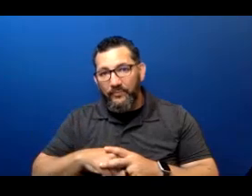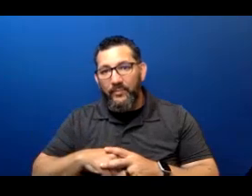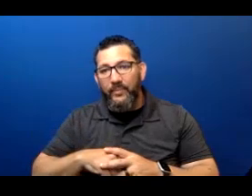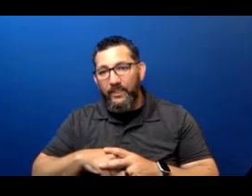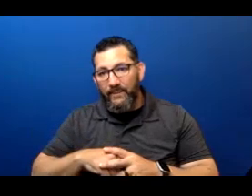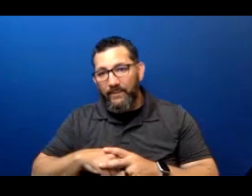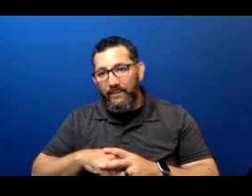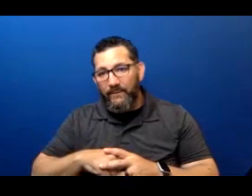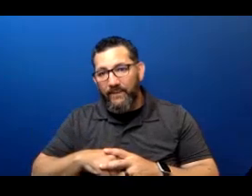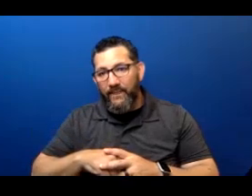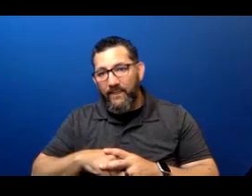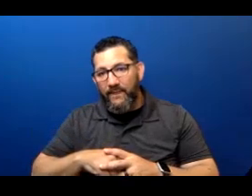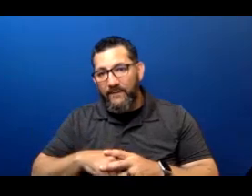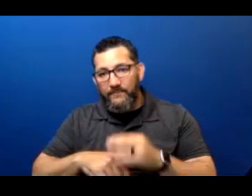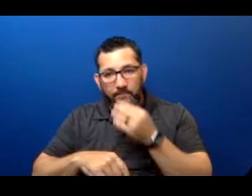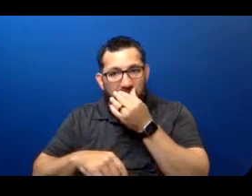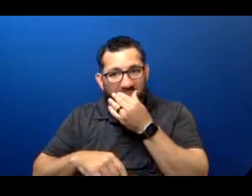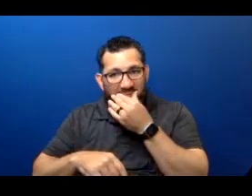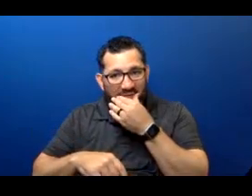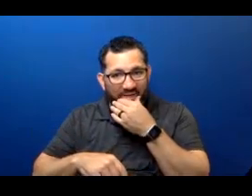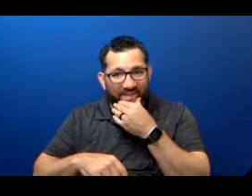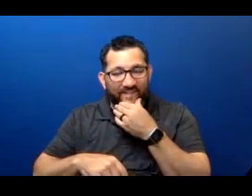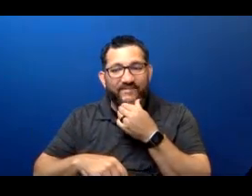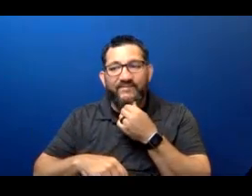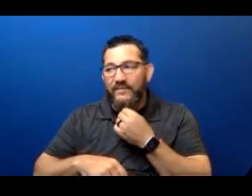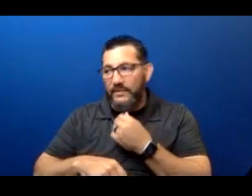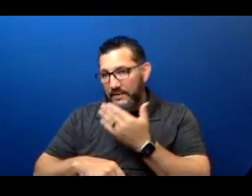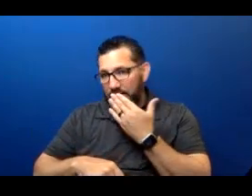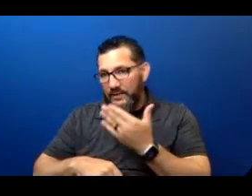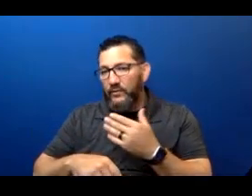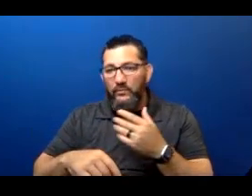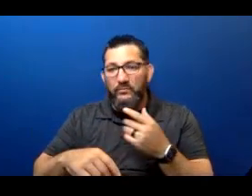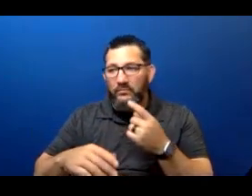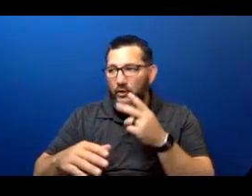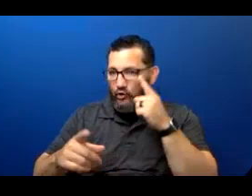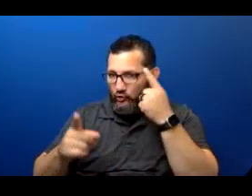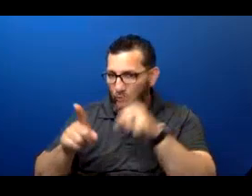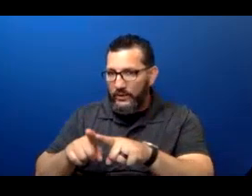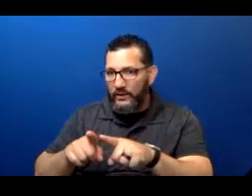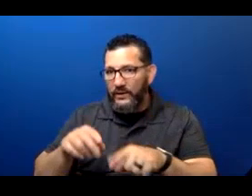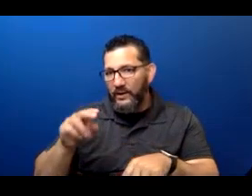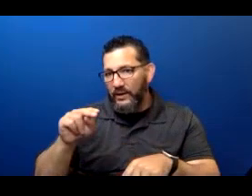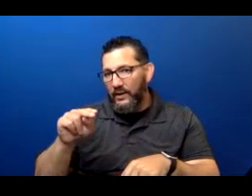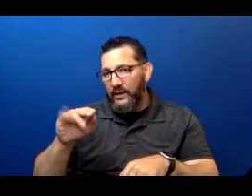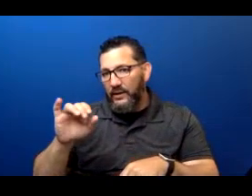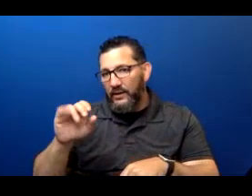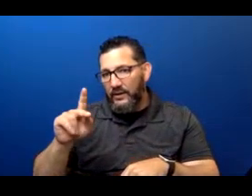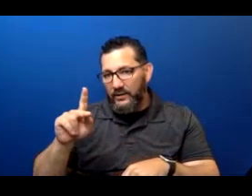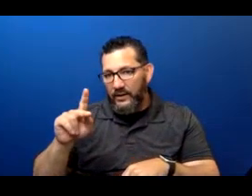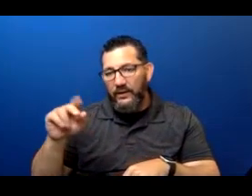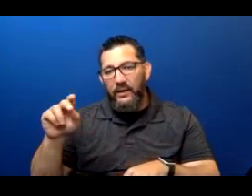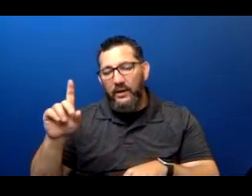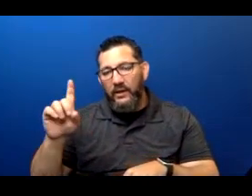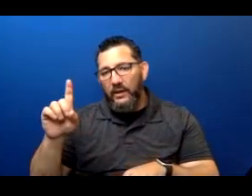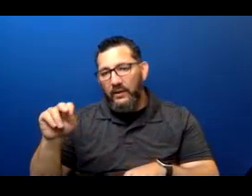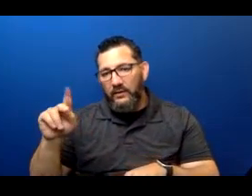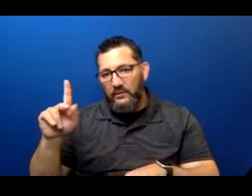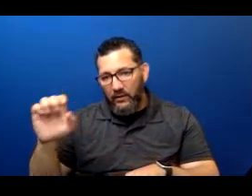Absolutely. Thank you so much, Bishop Bonnie Radden. And just wanted to second the thoughts, Nick Dunkel, for the record. But again, just wanted to second the thoughts